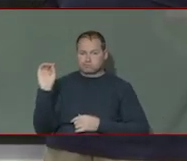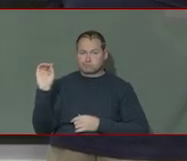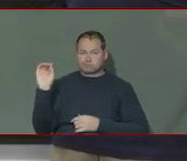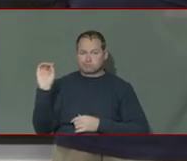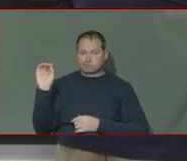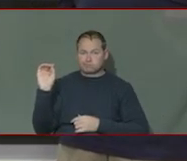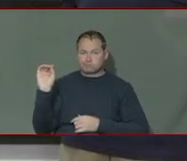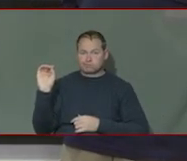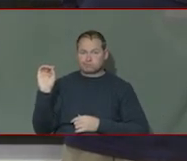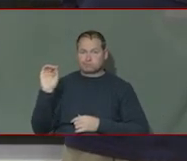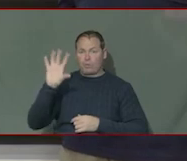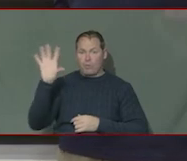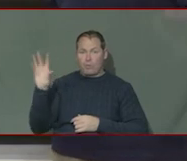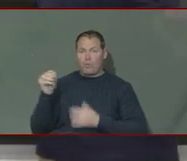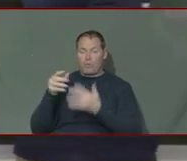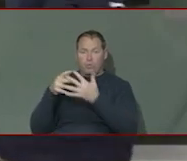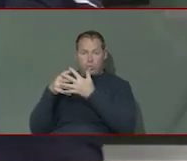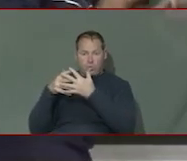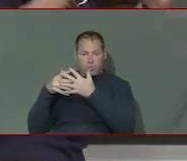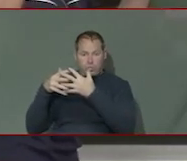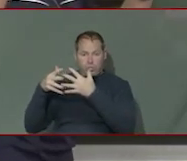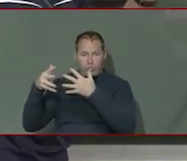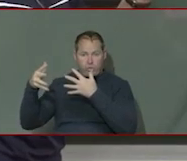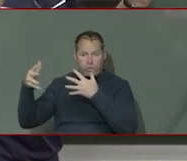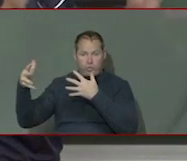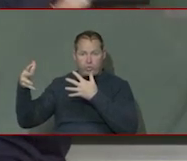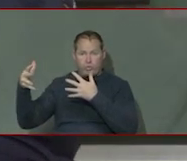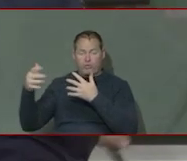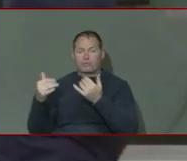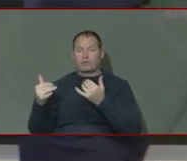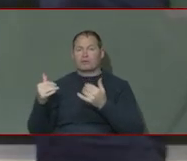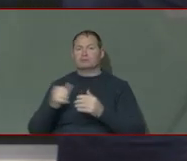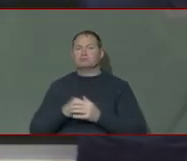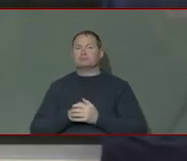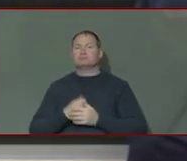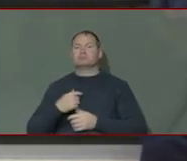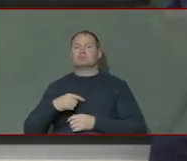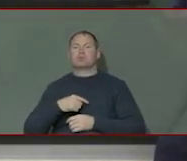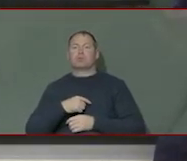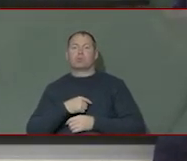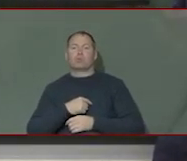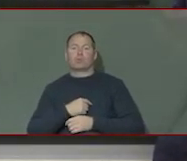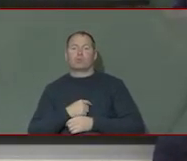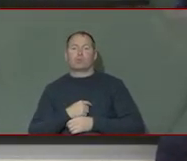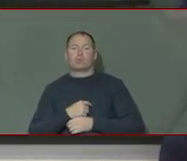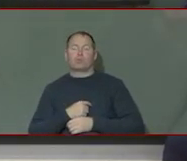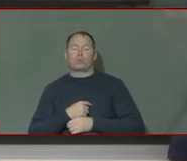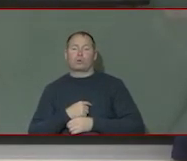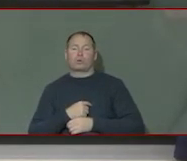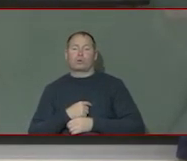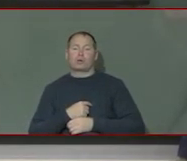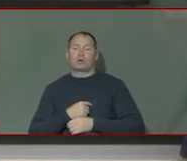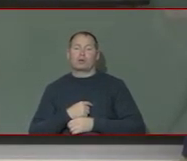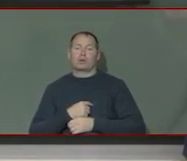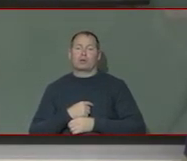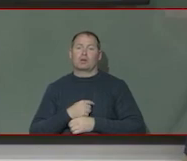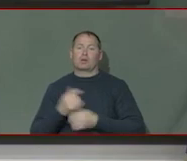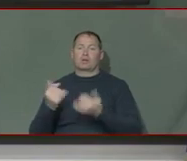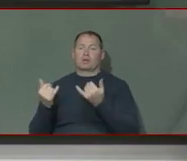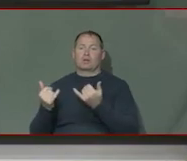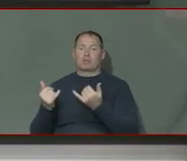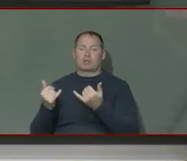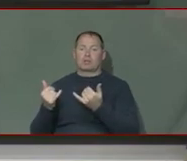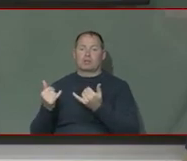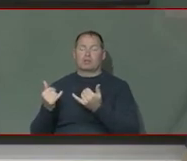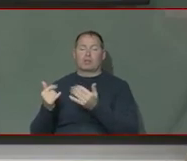salts are filtered here. Now the nephrons say, wait a minute, we cannot afford for the salts to become part